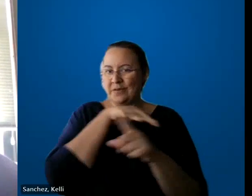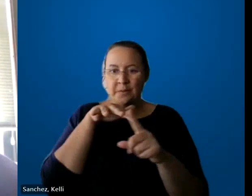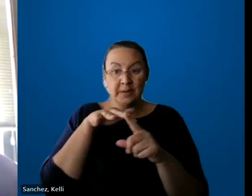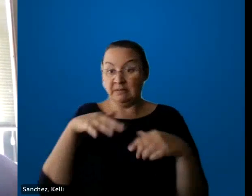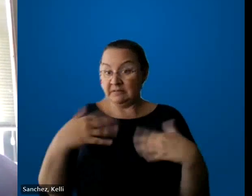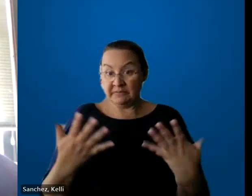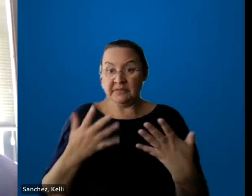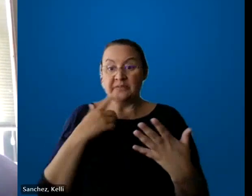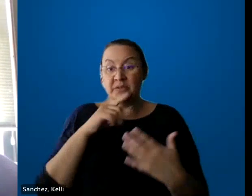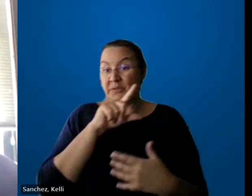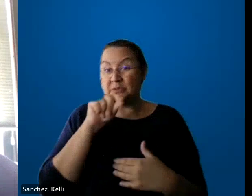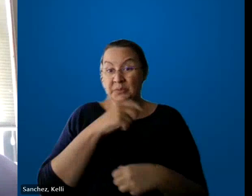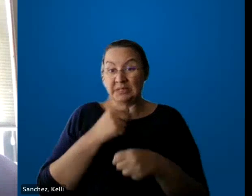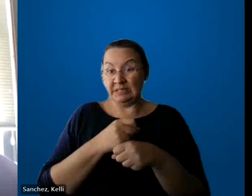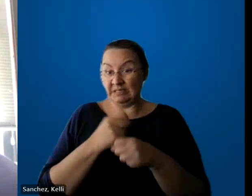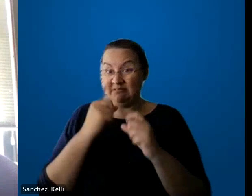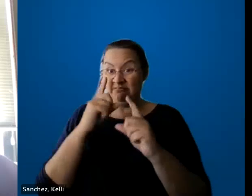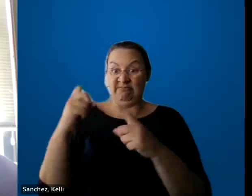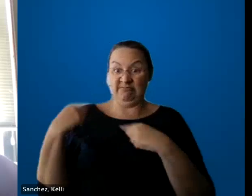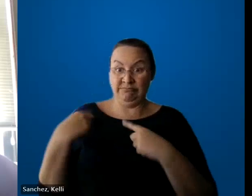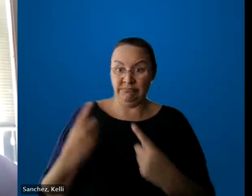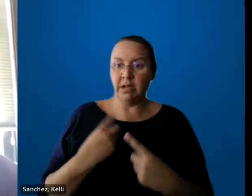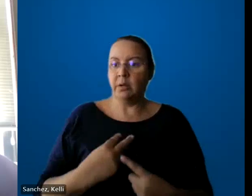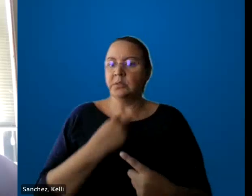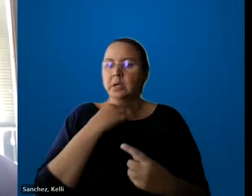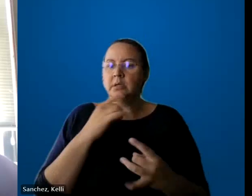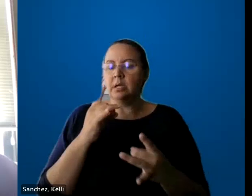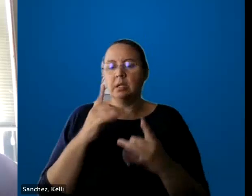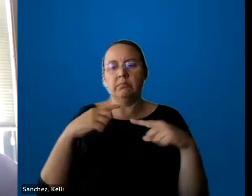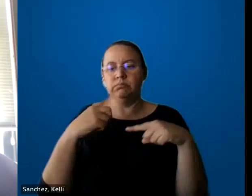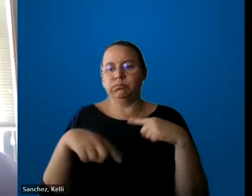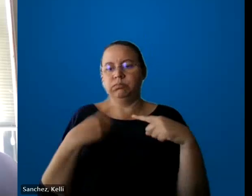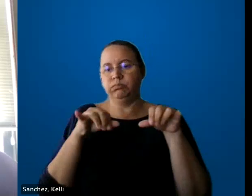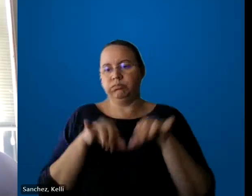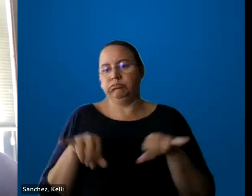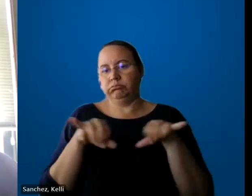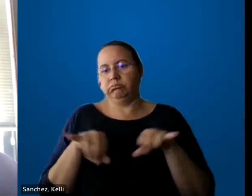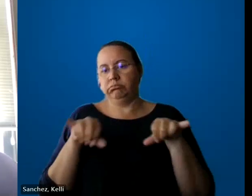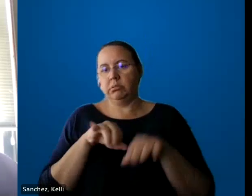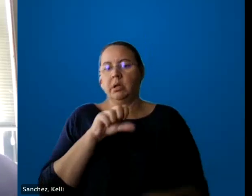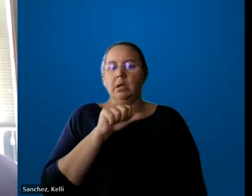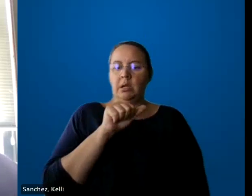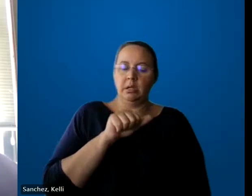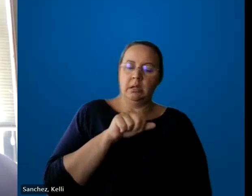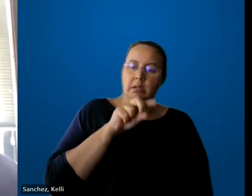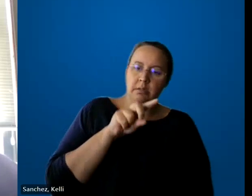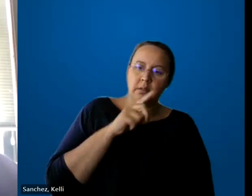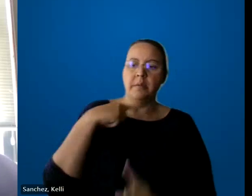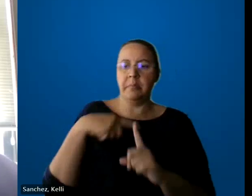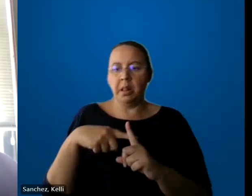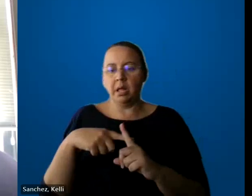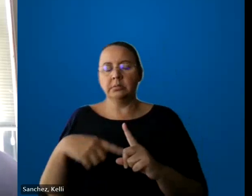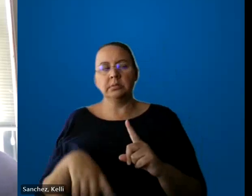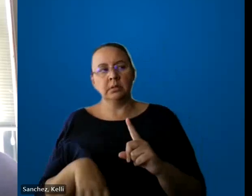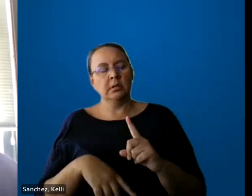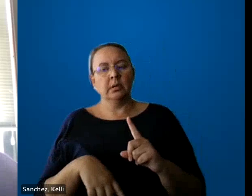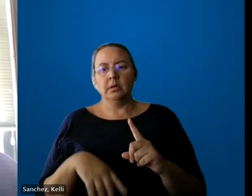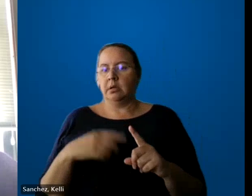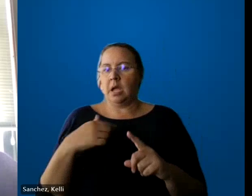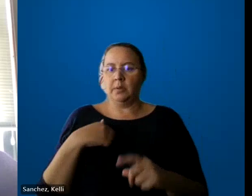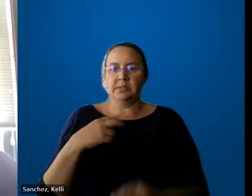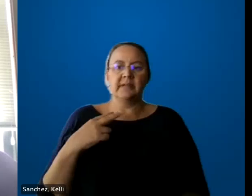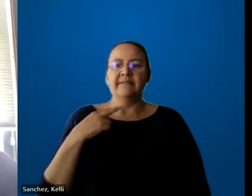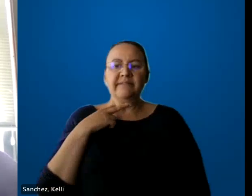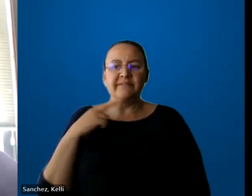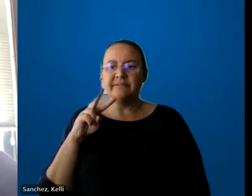for 20 plus years, I was stuck in a vicious cycle of substance use disorder. And also, I was a victim